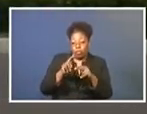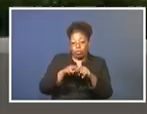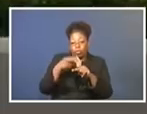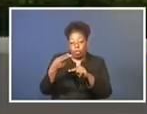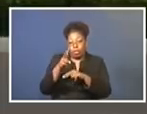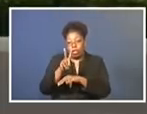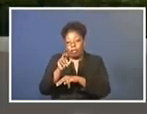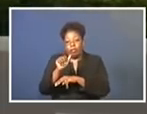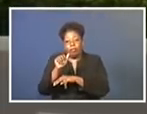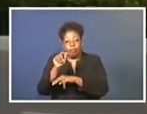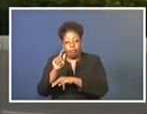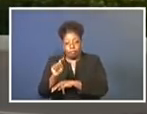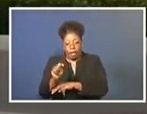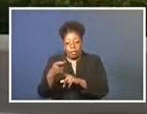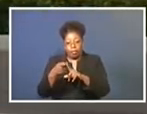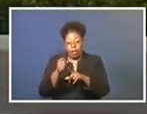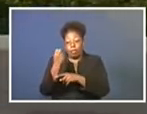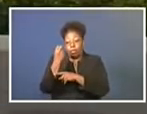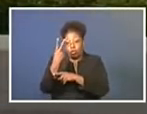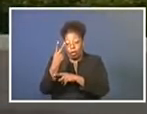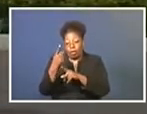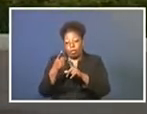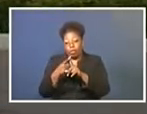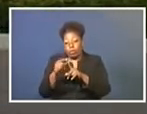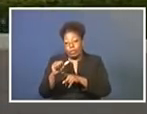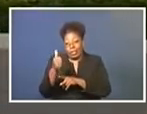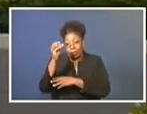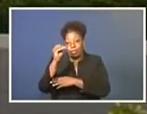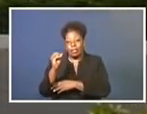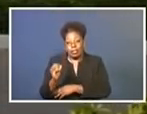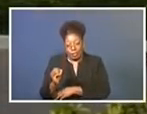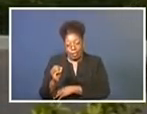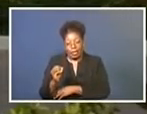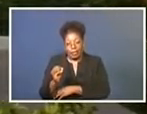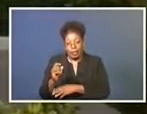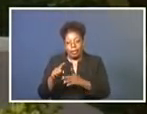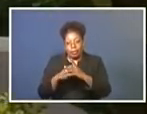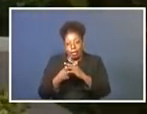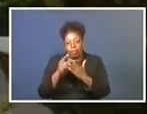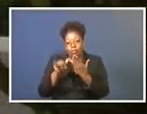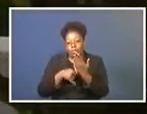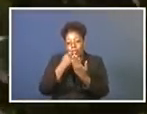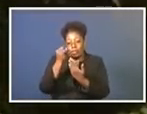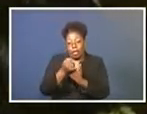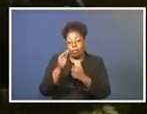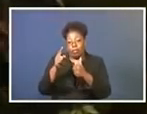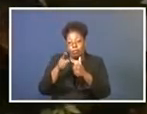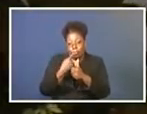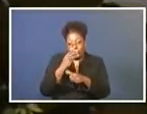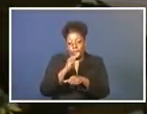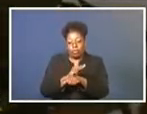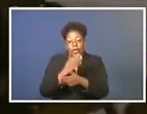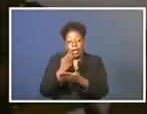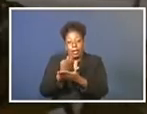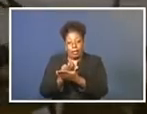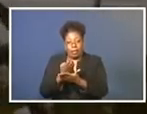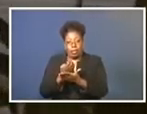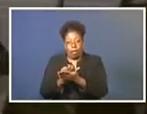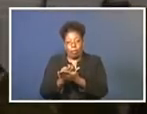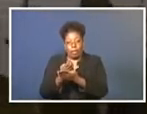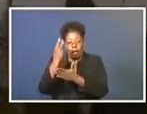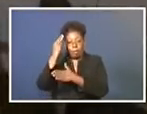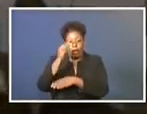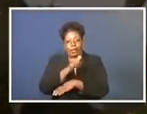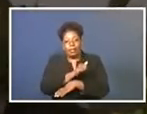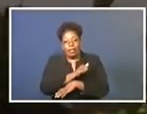of value-added tax from 12 to 10% is now in full effect as of January 1st. And Minister of Economic Affairs, the Honorable